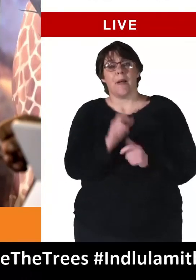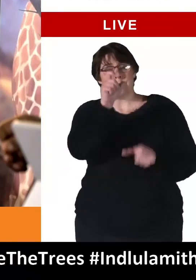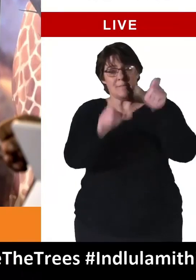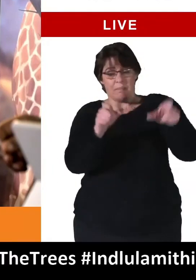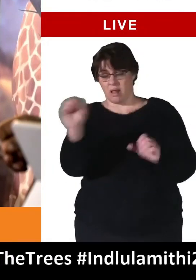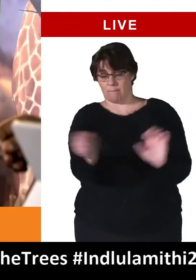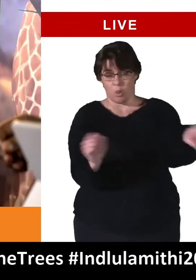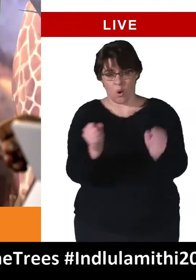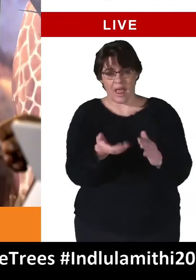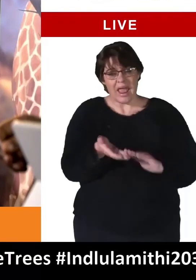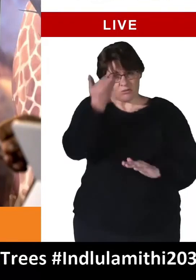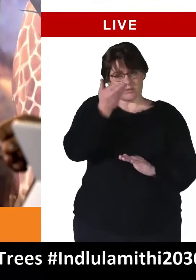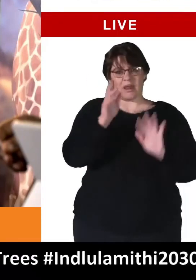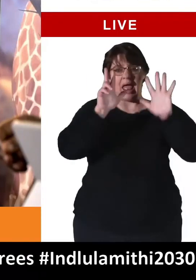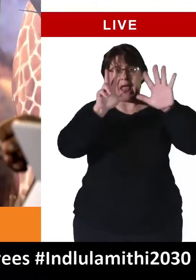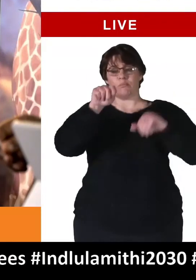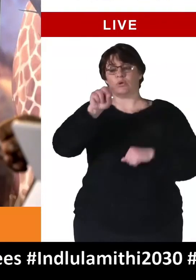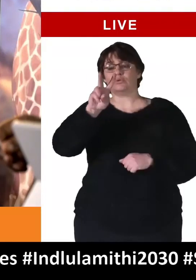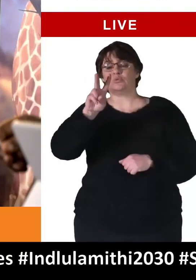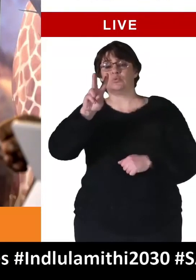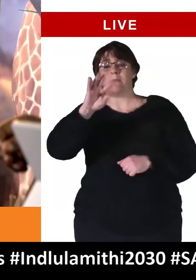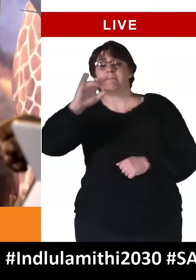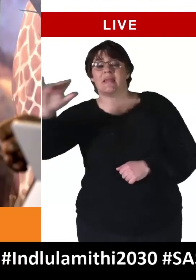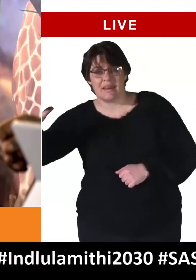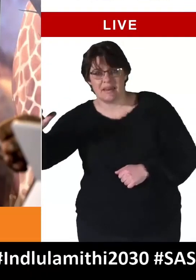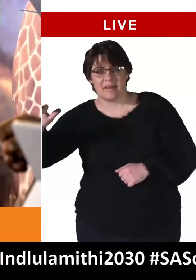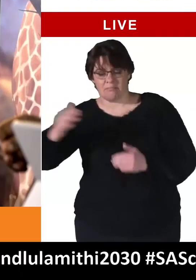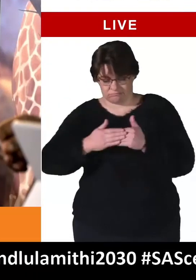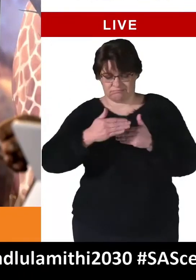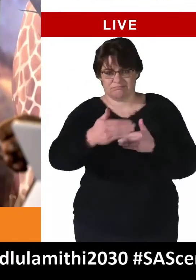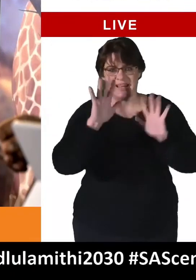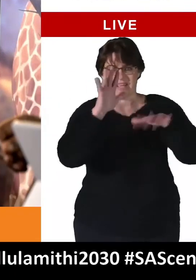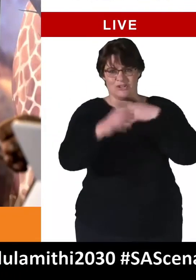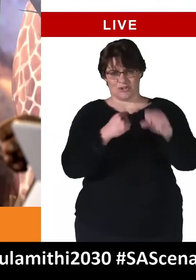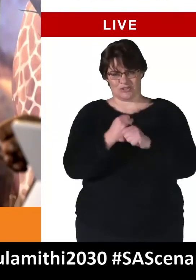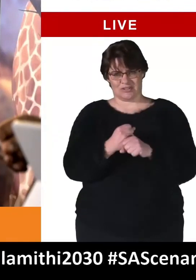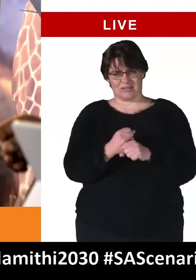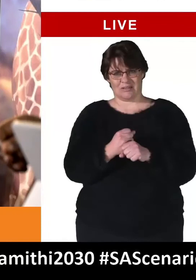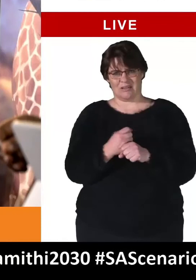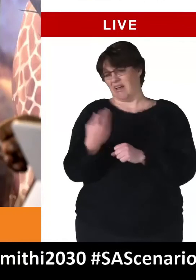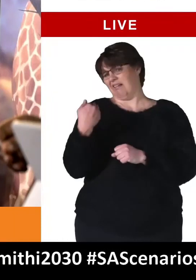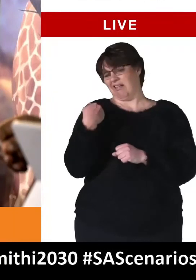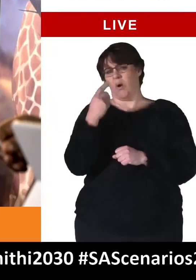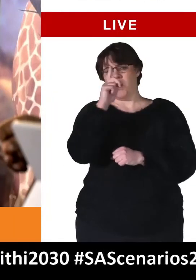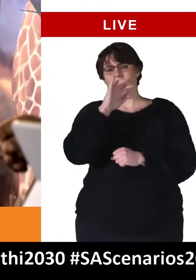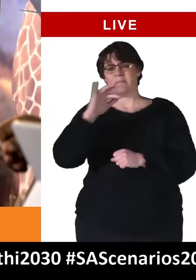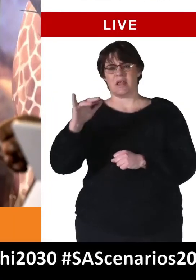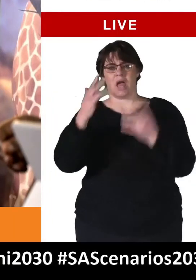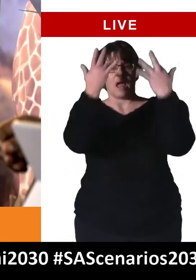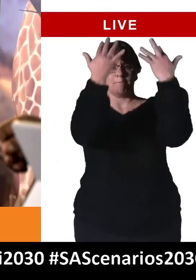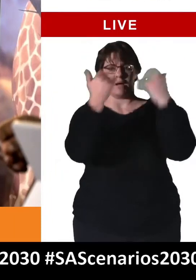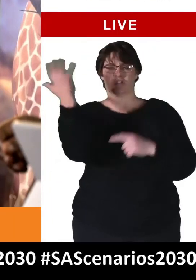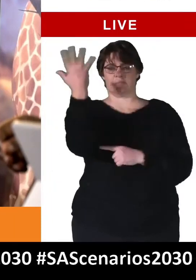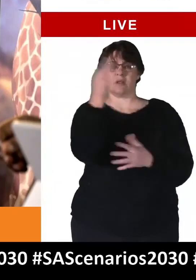people employed by 8.2 million in the next 10 years, unlike the 1 million that the budget